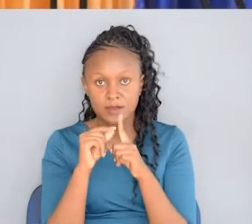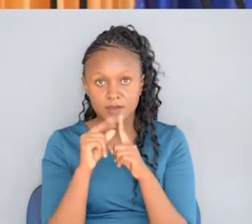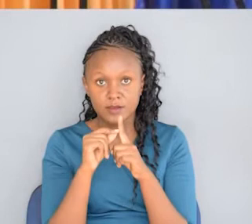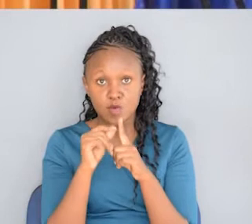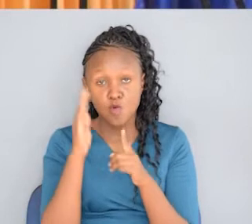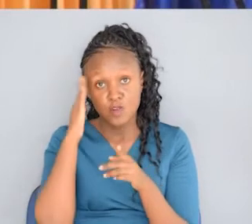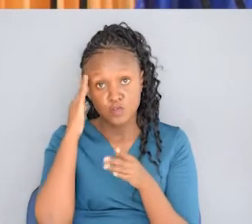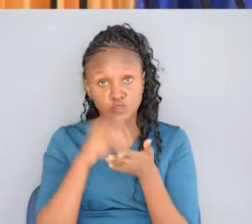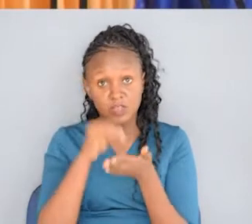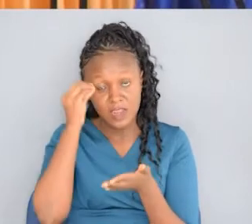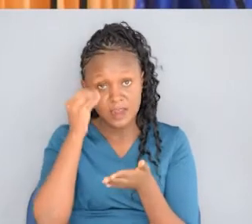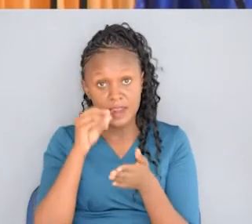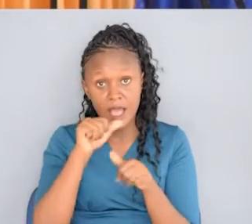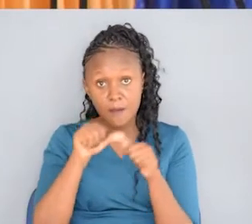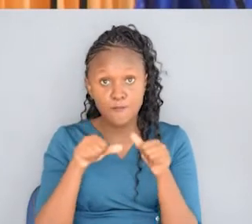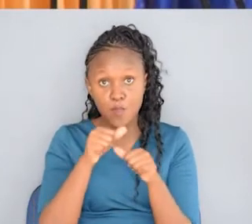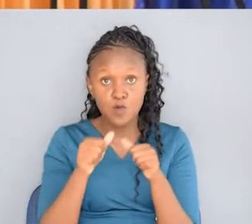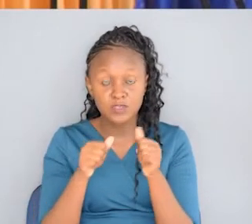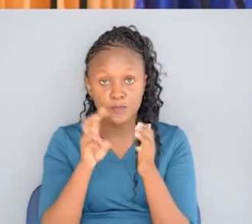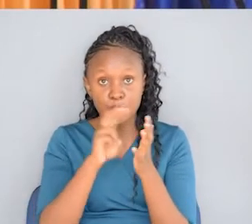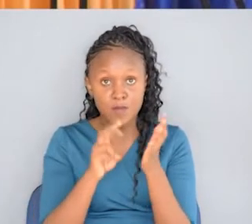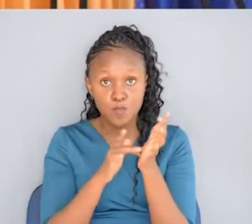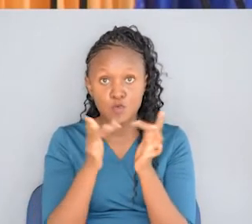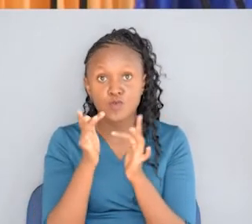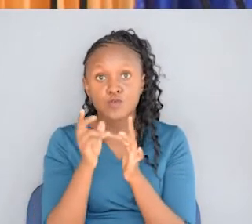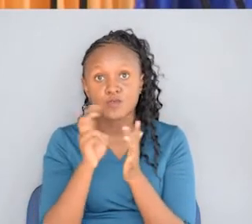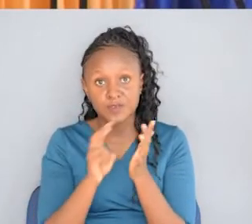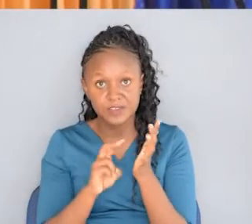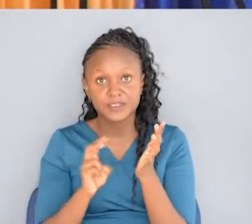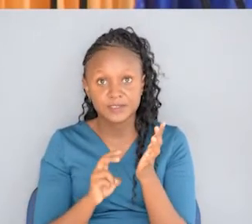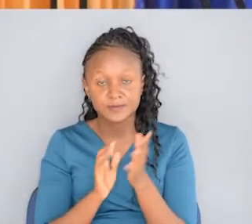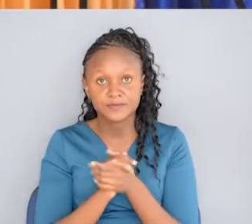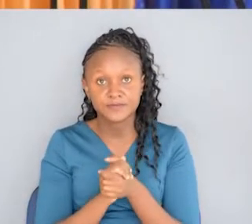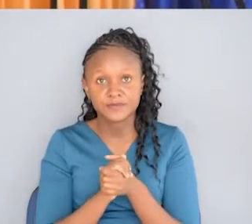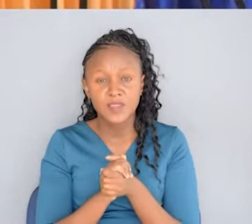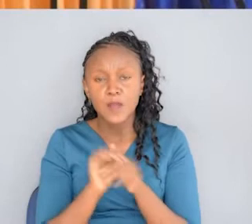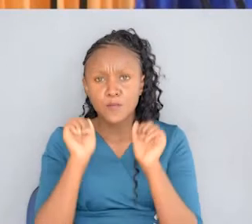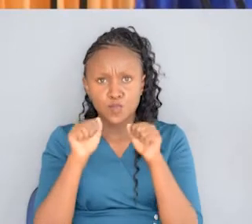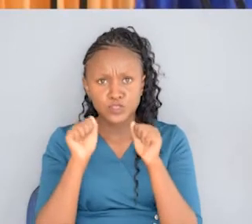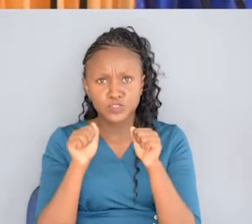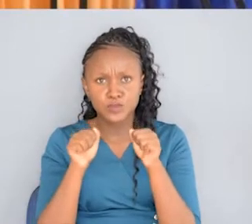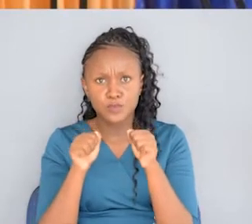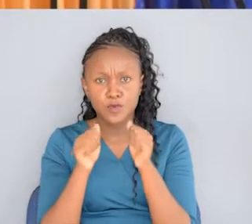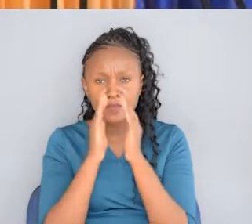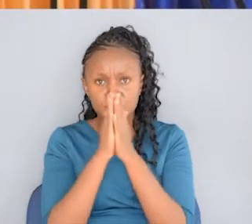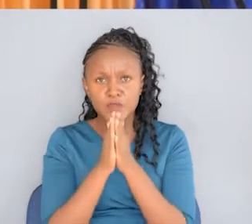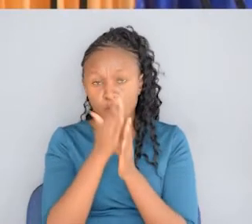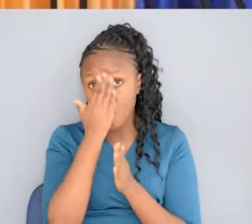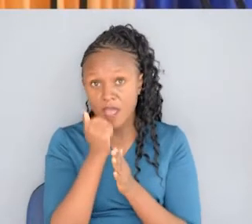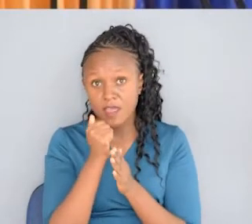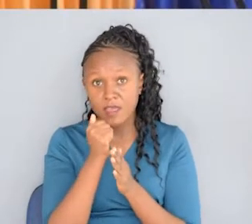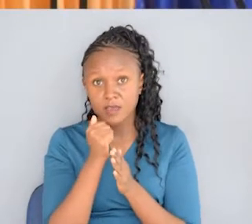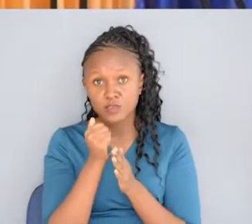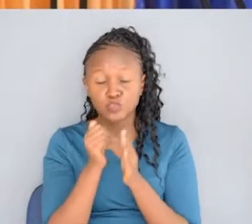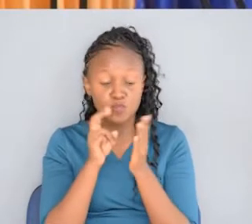reading, and you can't separate those two things. We are able to pray because first we have read God's word. You know, we have read